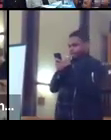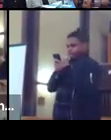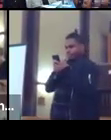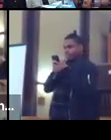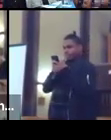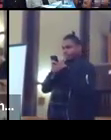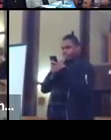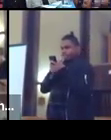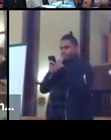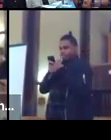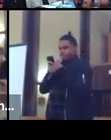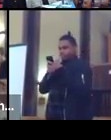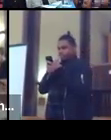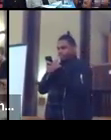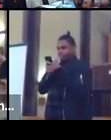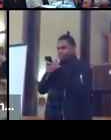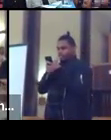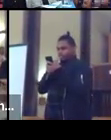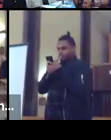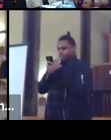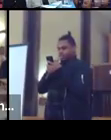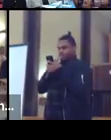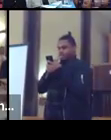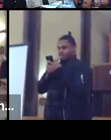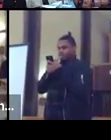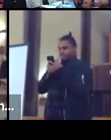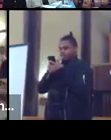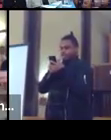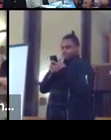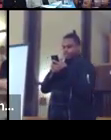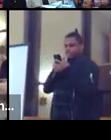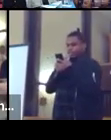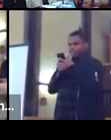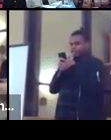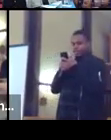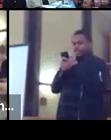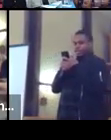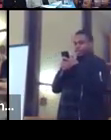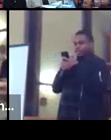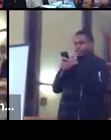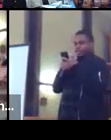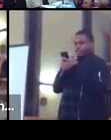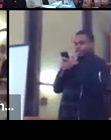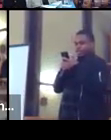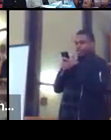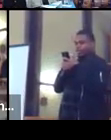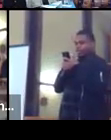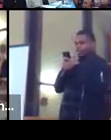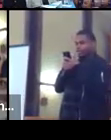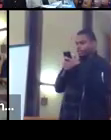Neighborhood planning is important for addressing historic disinvestment and